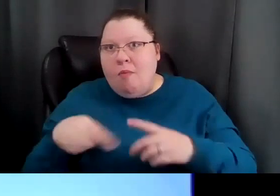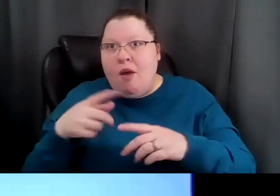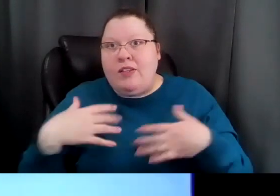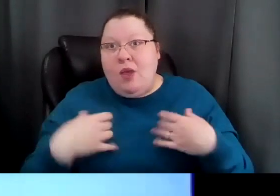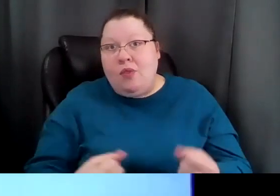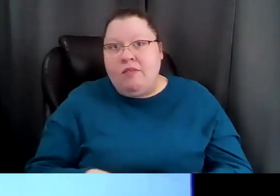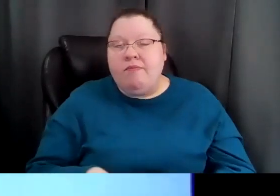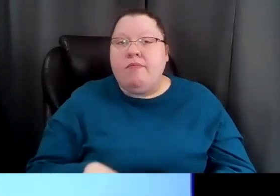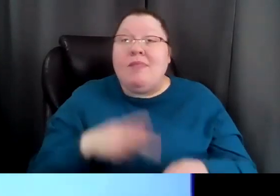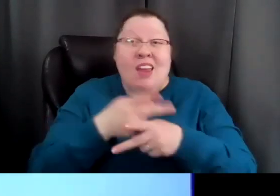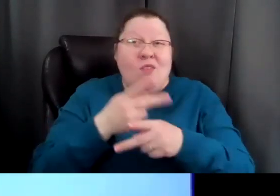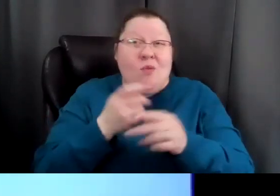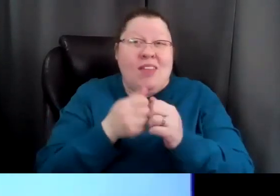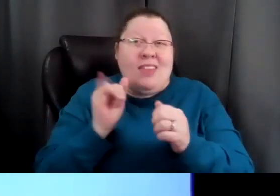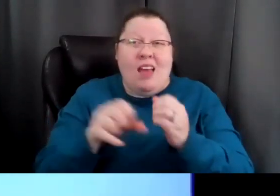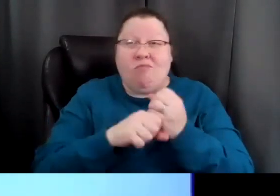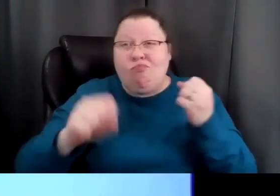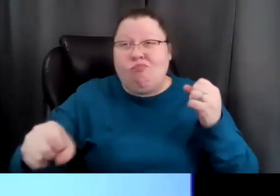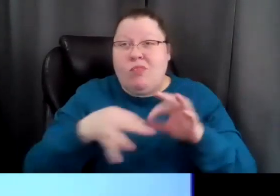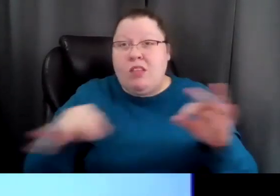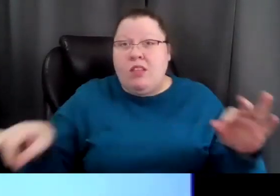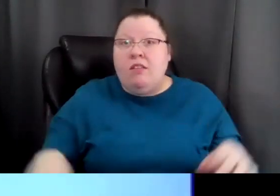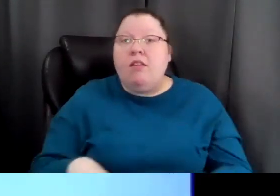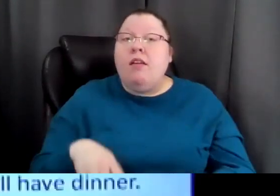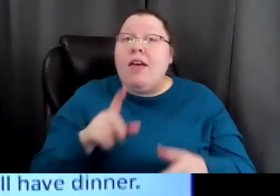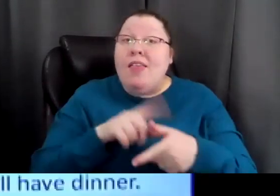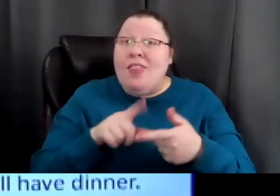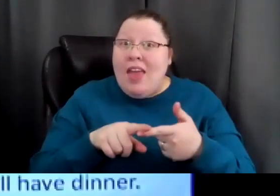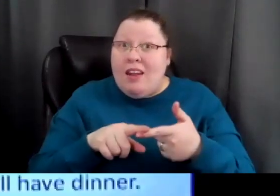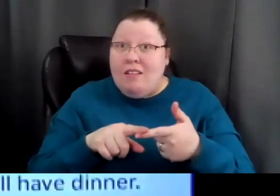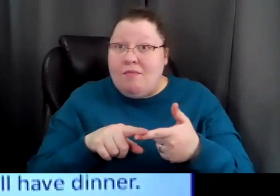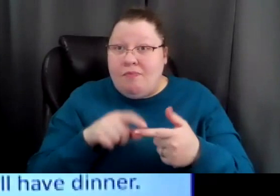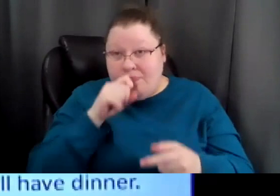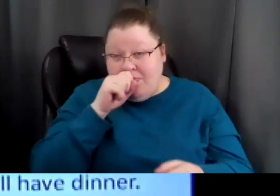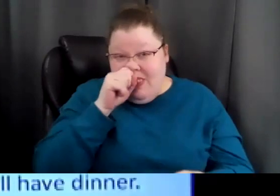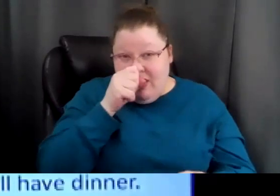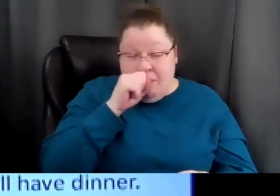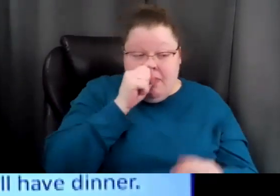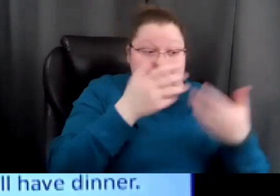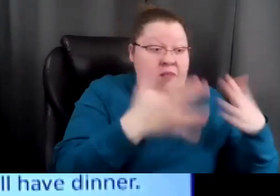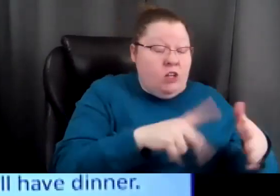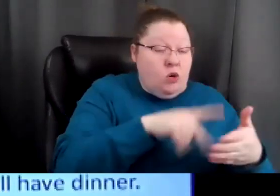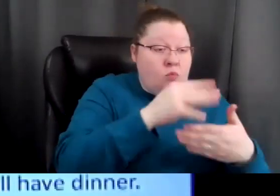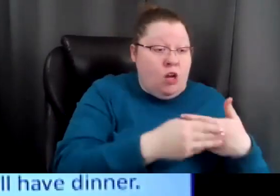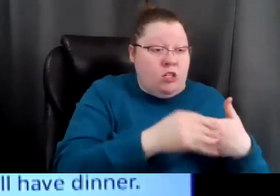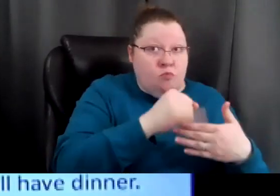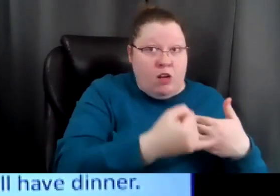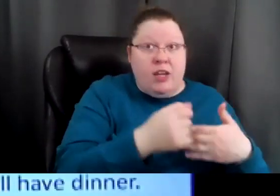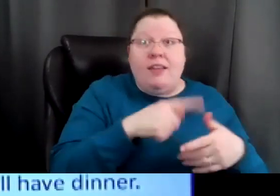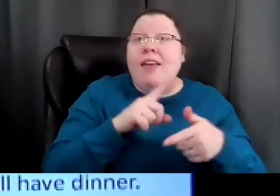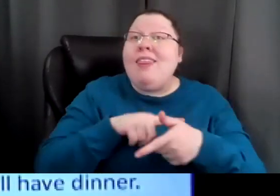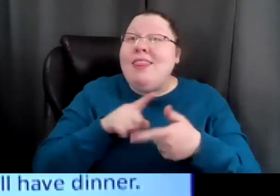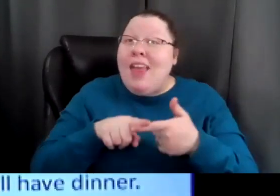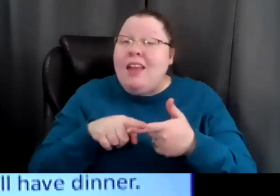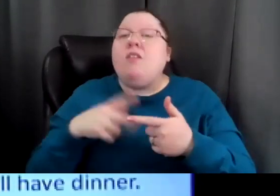sentences. Another one to watch out for is then. Finish your project, then we will have dinner. This is